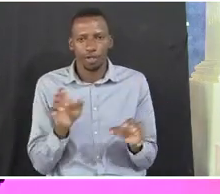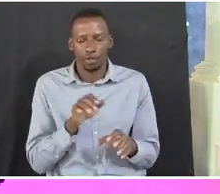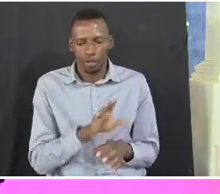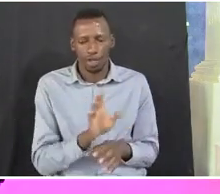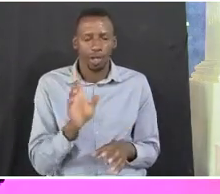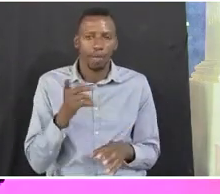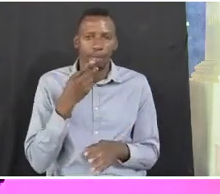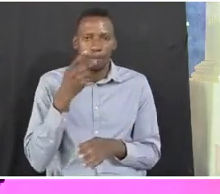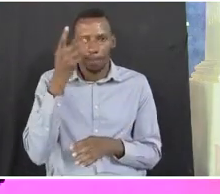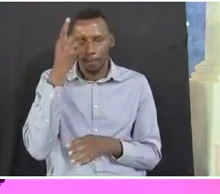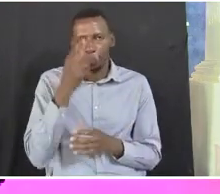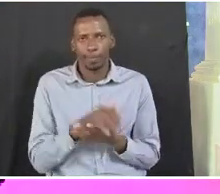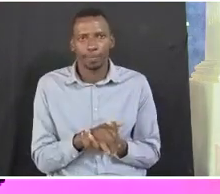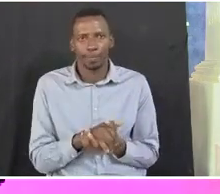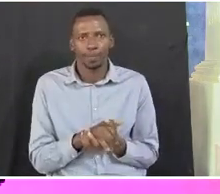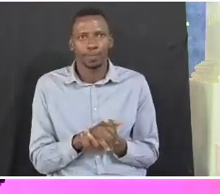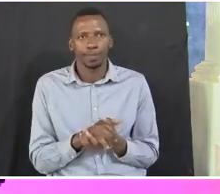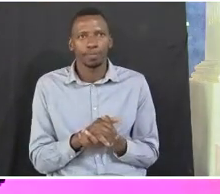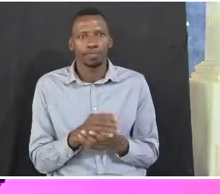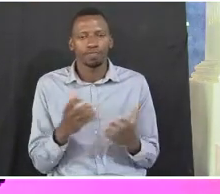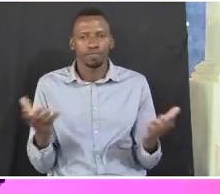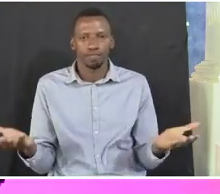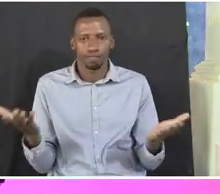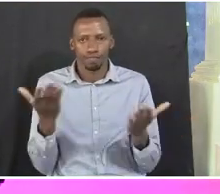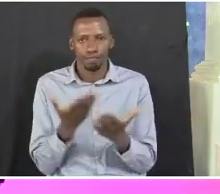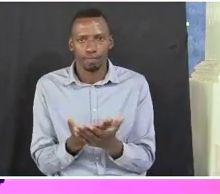parents. Putting them together,